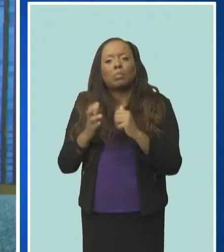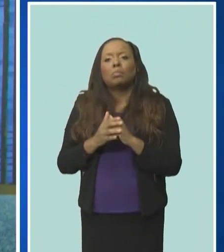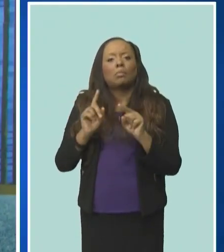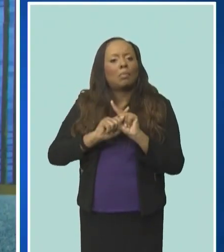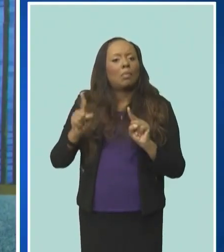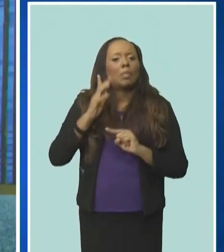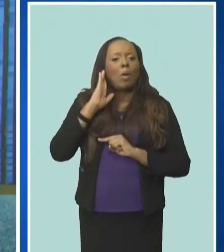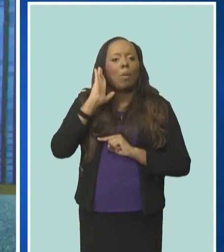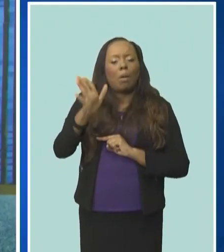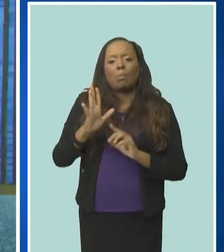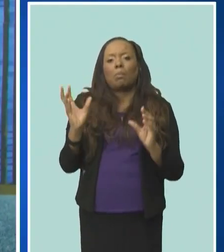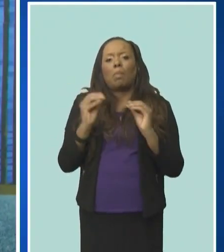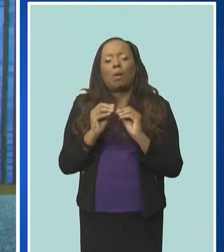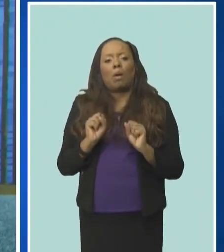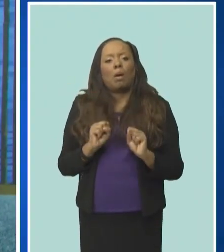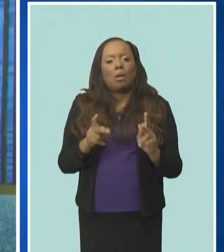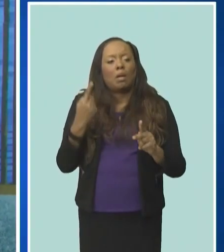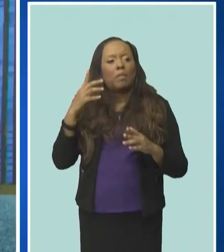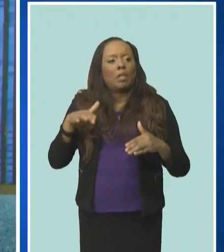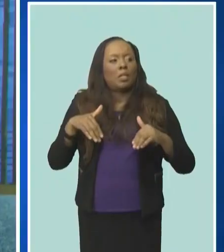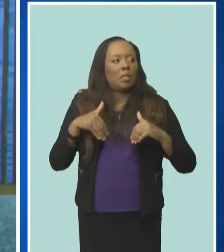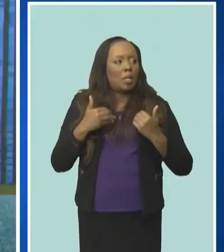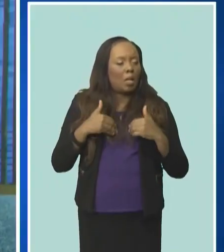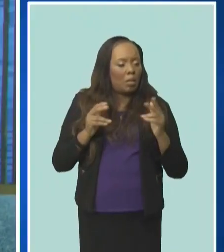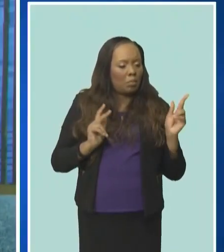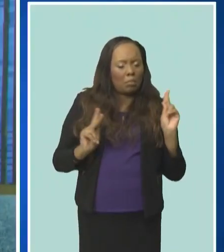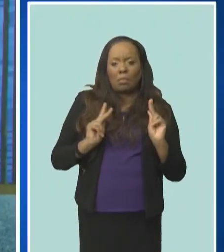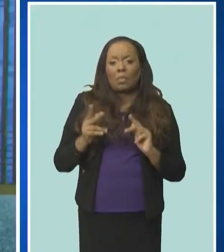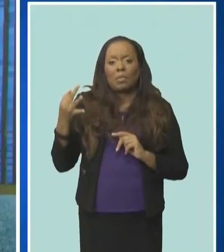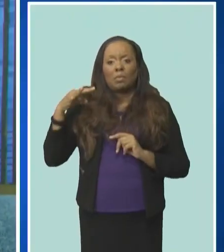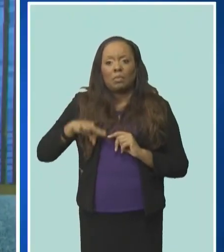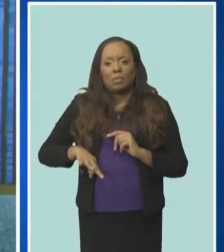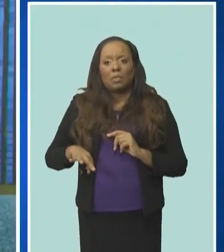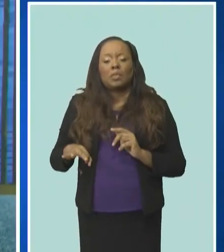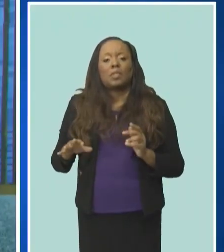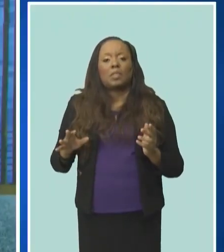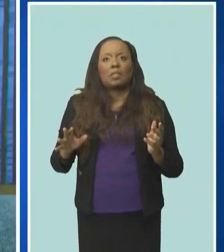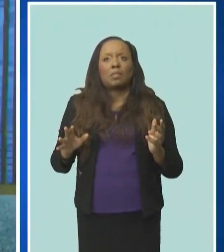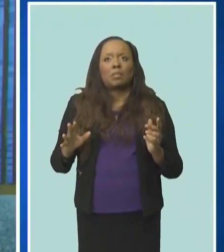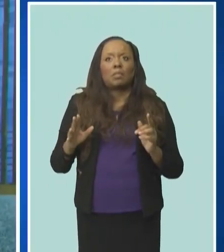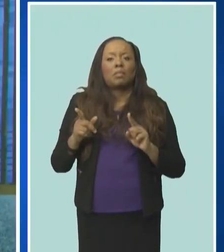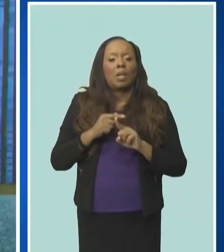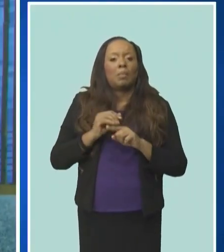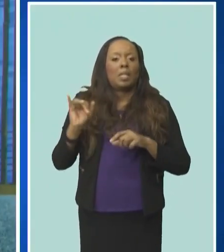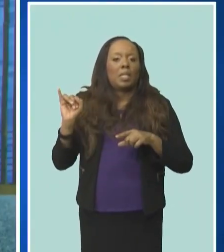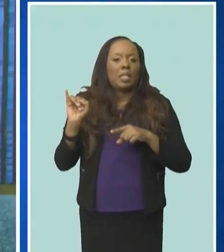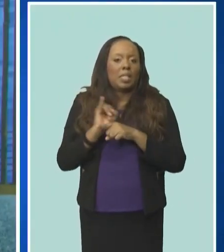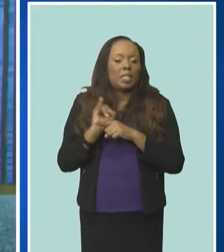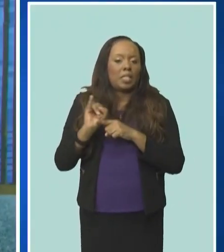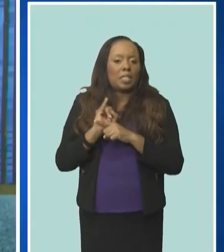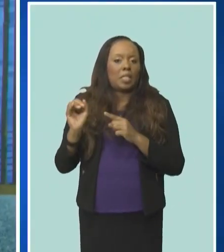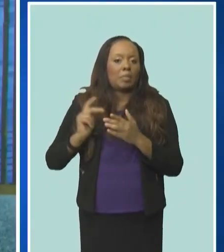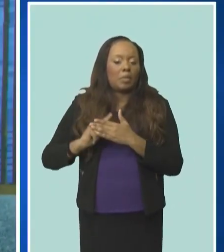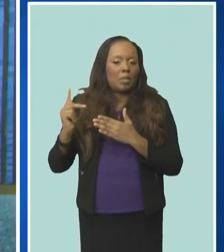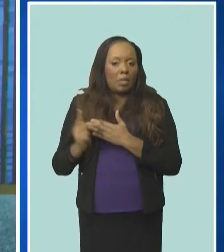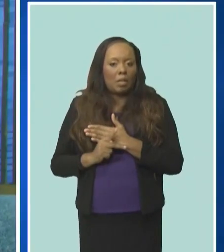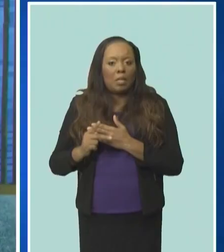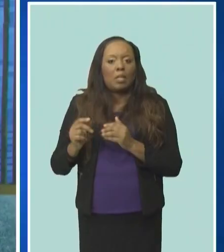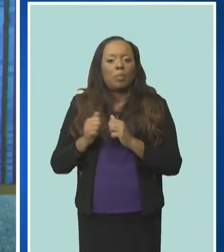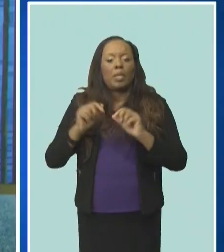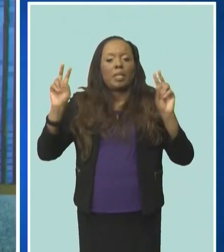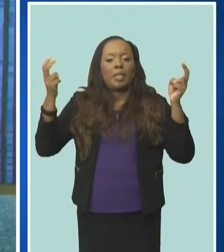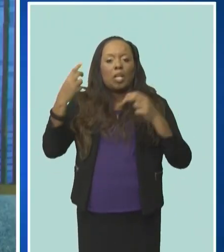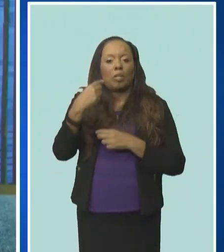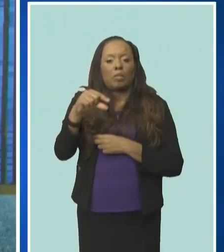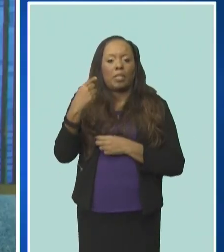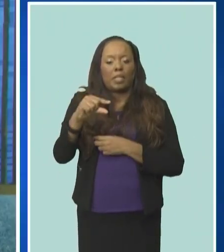opportunities for young persons to benefit from internship programs in green hydrogen